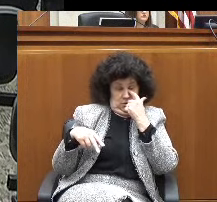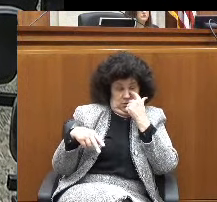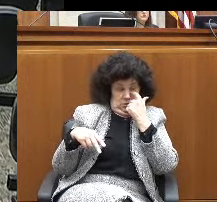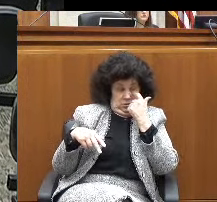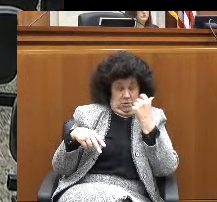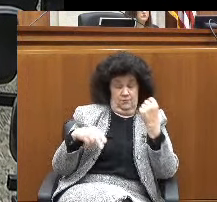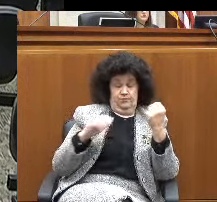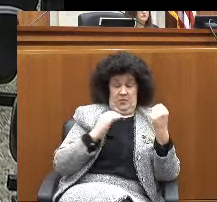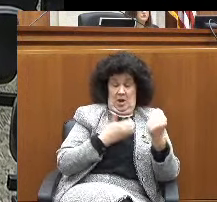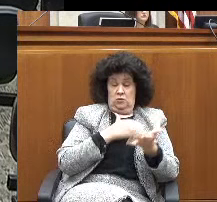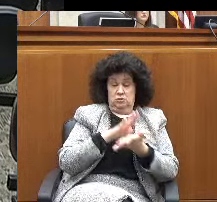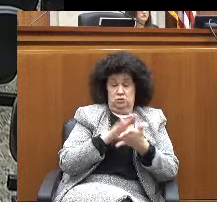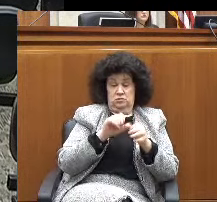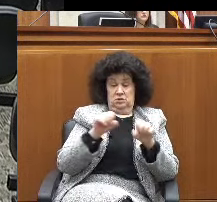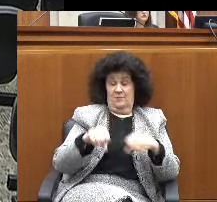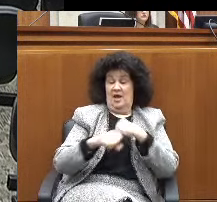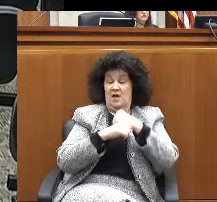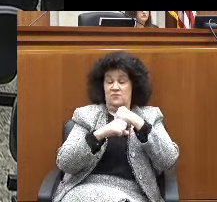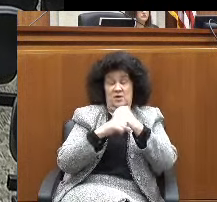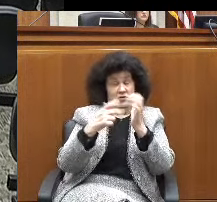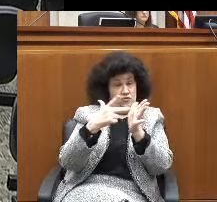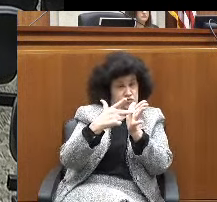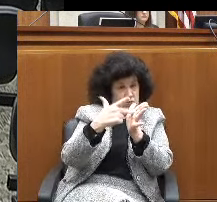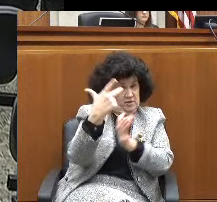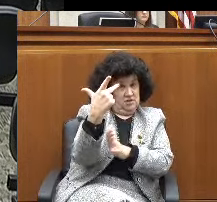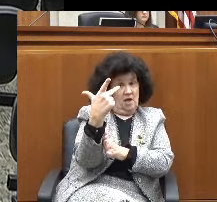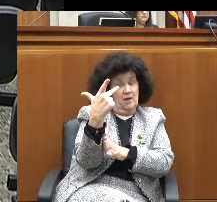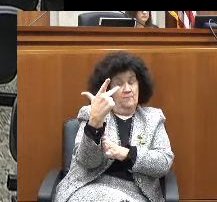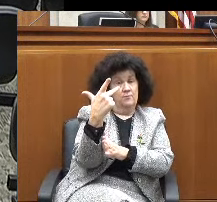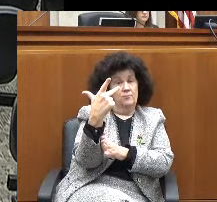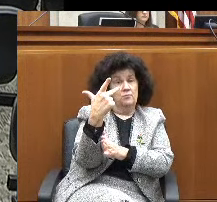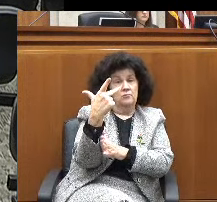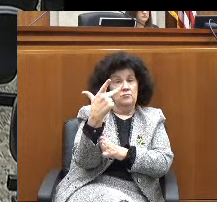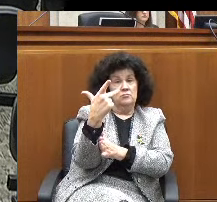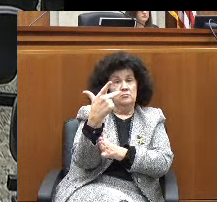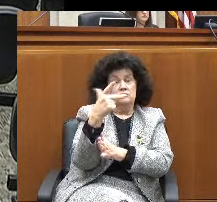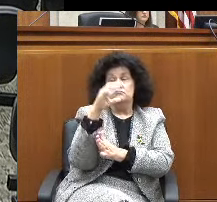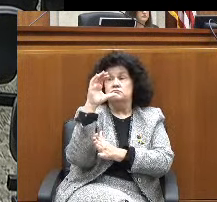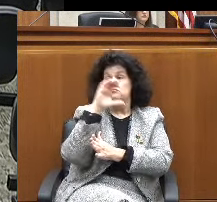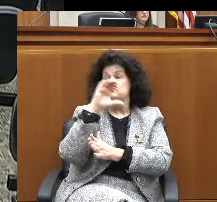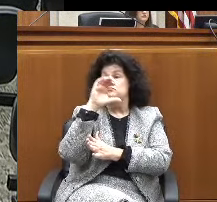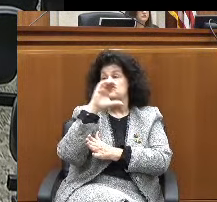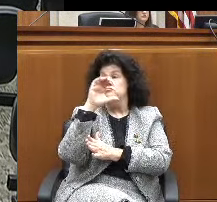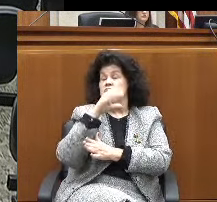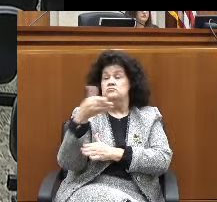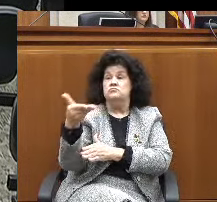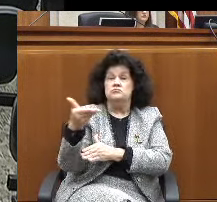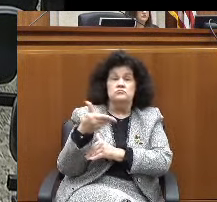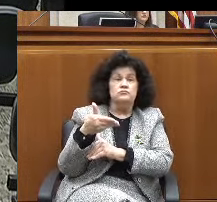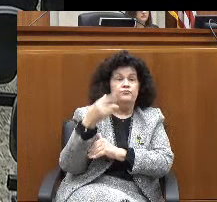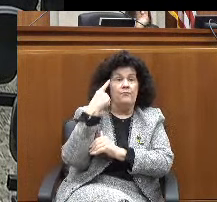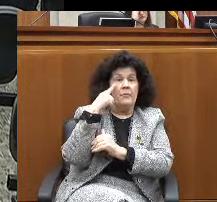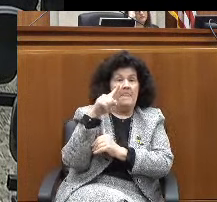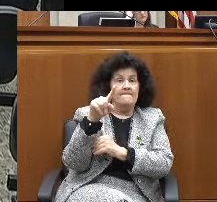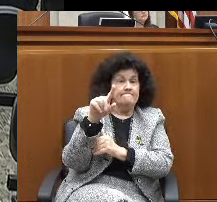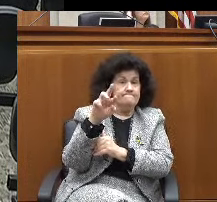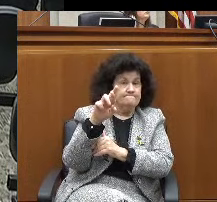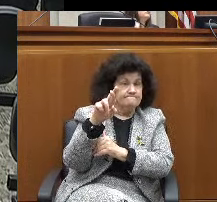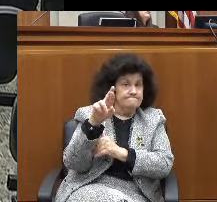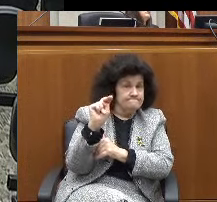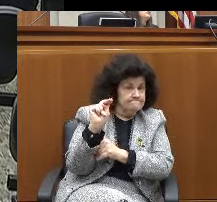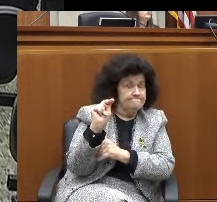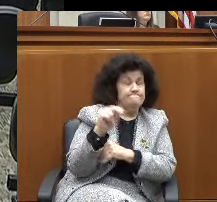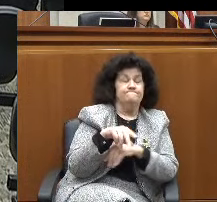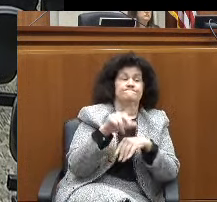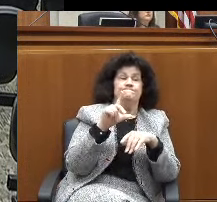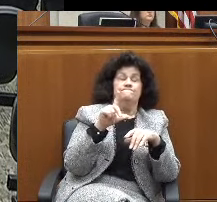Tangipahoa Parish School System advertised on 3 separate occasions for job postings for RNs and LPNs, either at specific school locations or as a